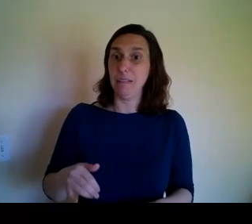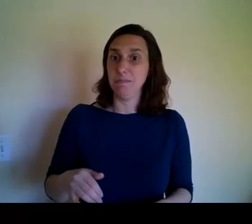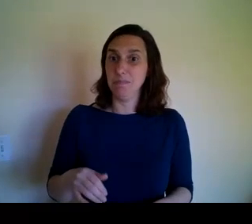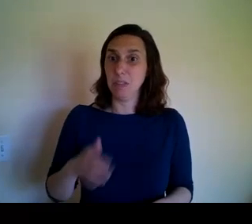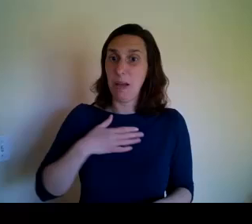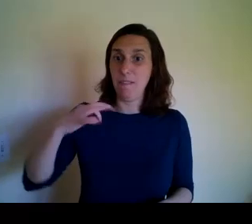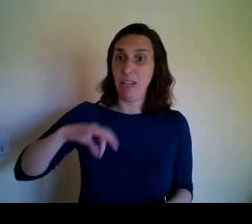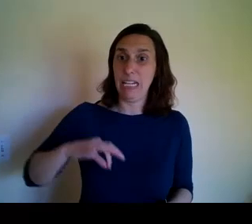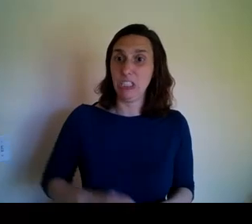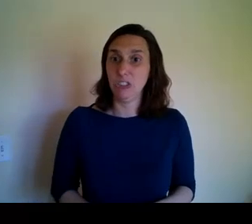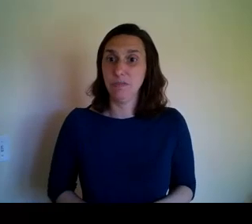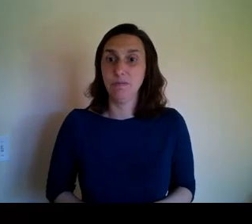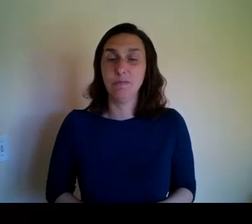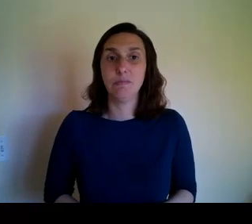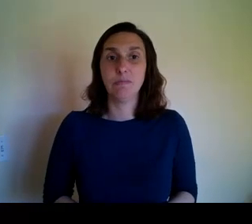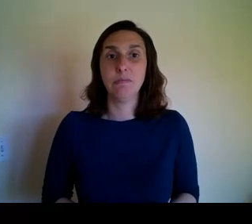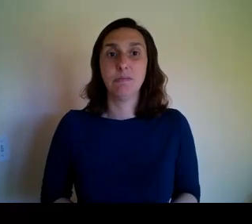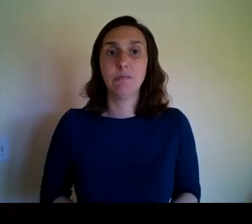would prefer